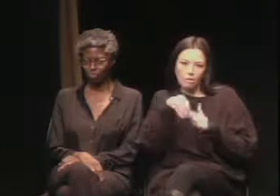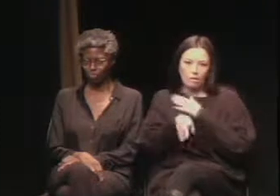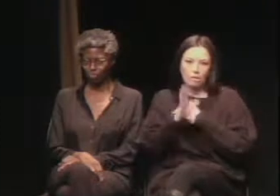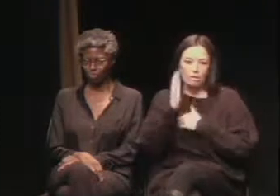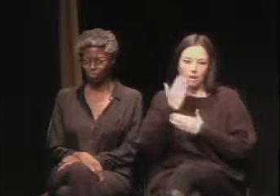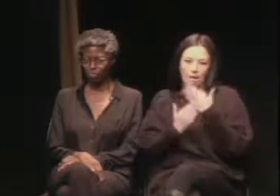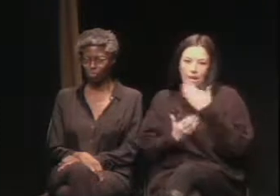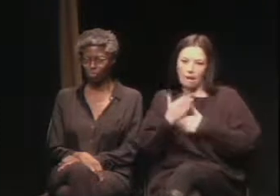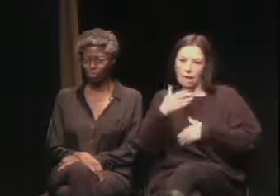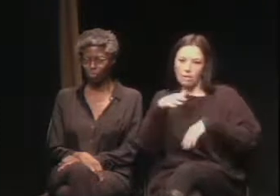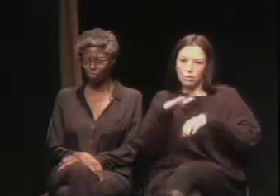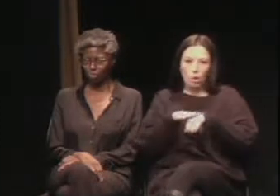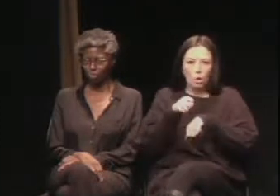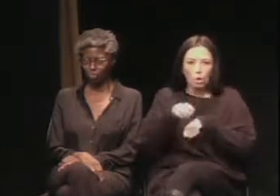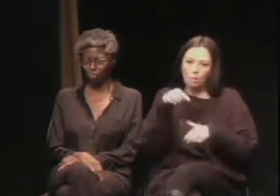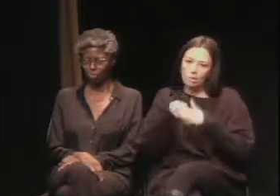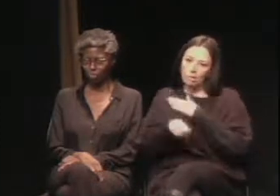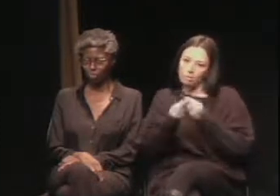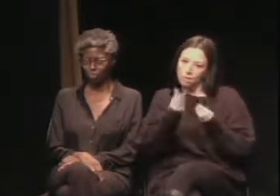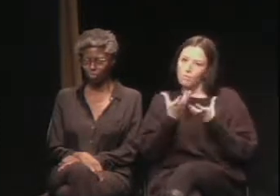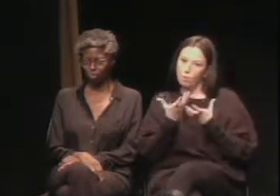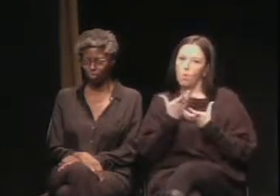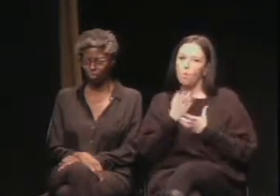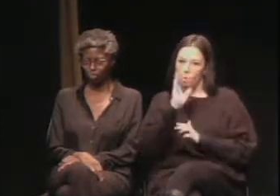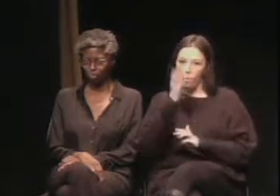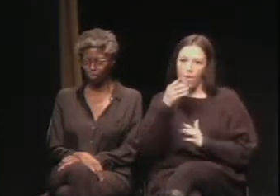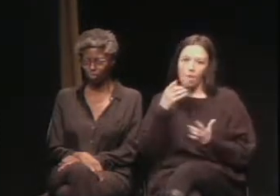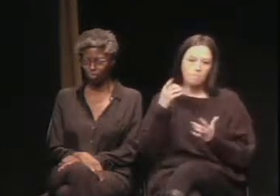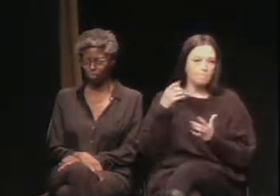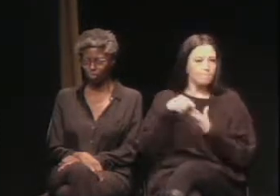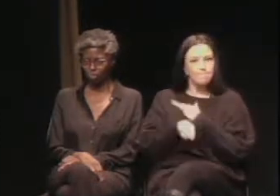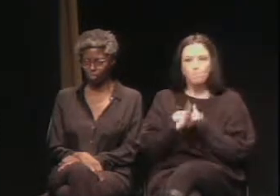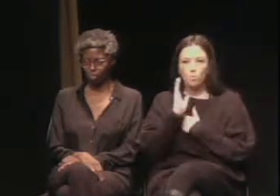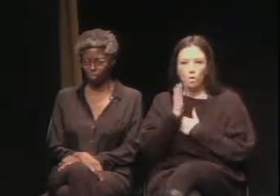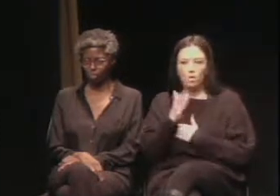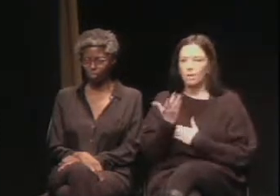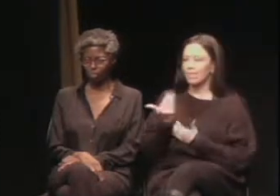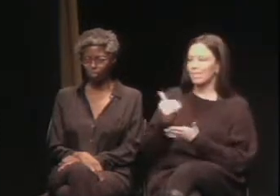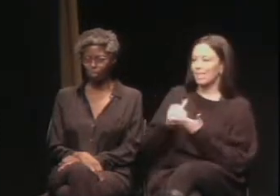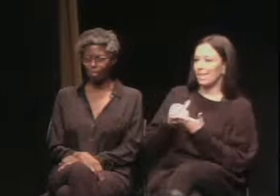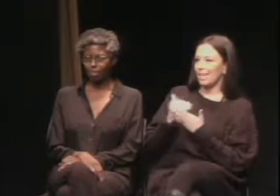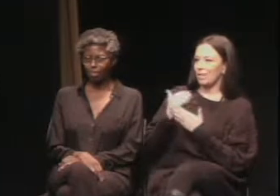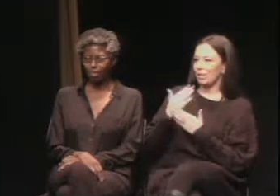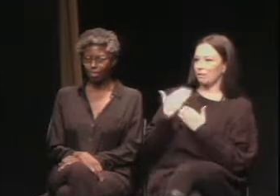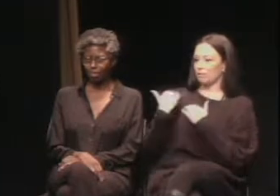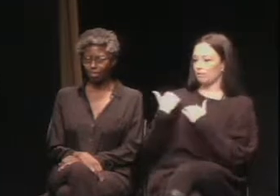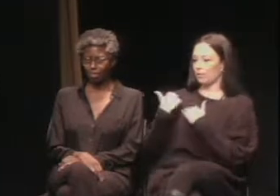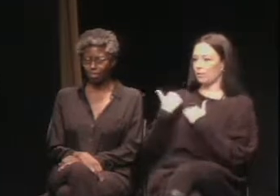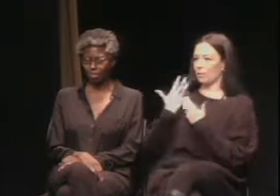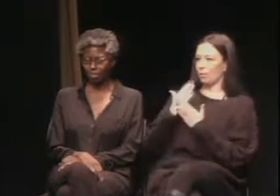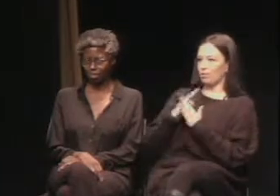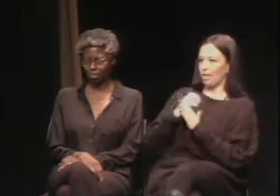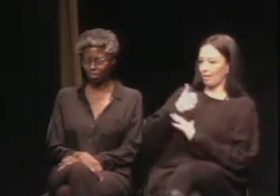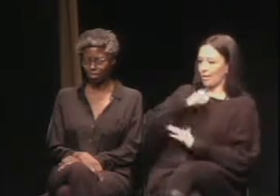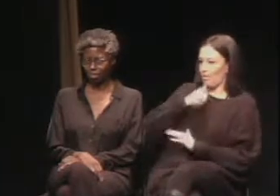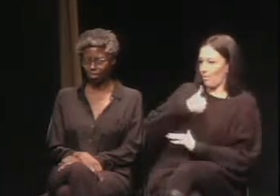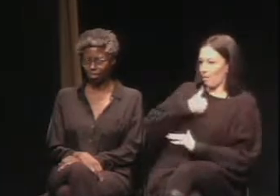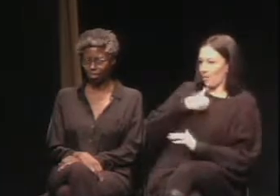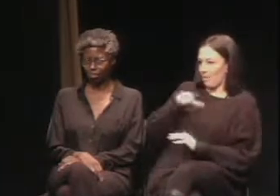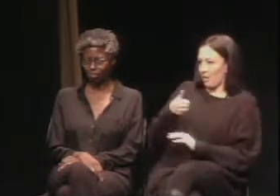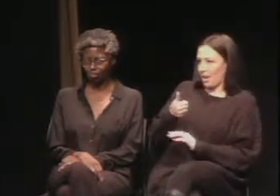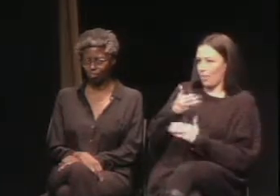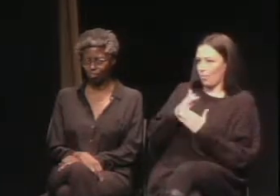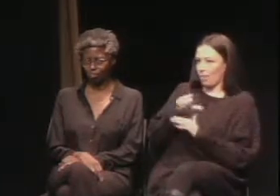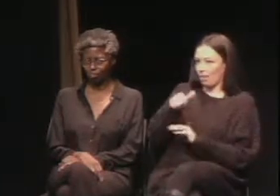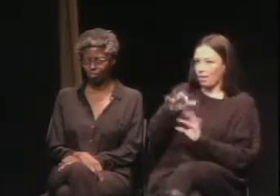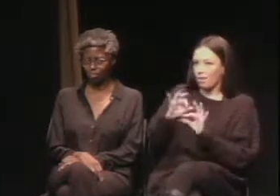I'm going to kill them. Yeah. You come and tell me. So what that does to, again, that puts the onus on us to protect not just ourselves, but now the family.